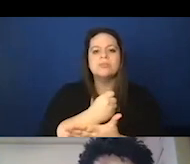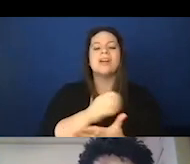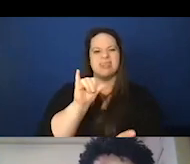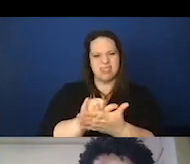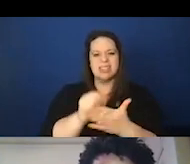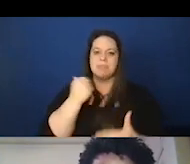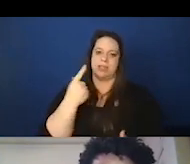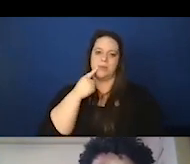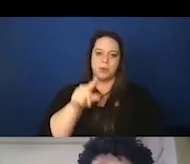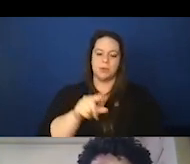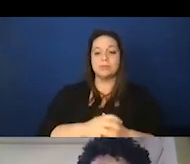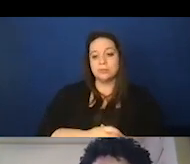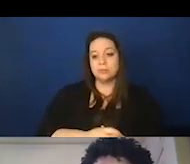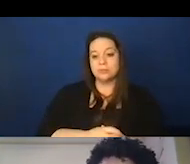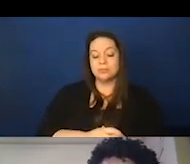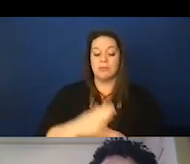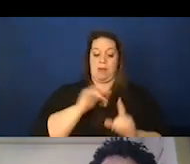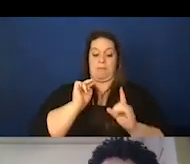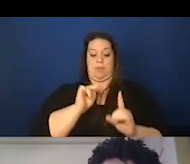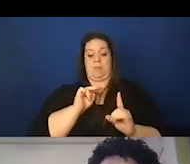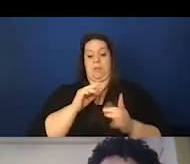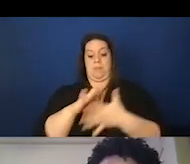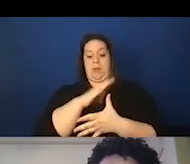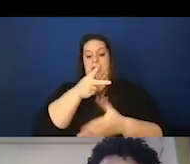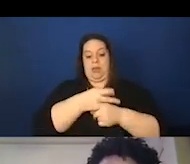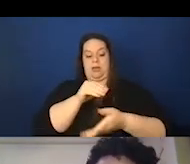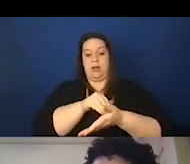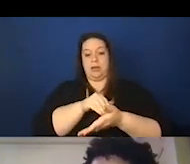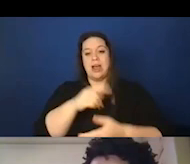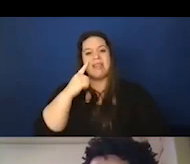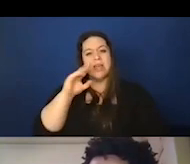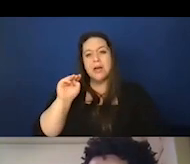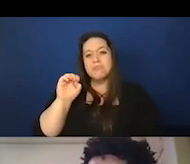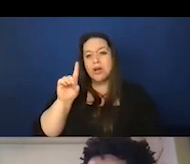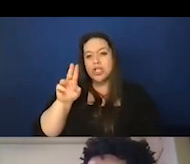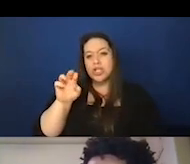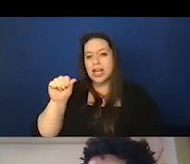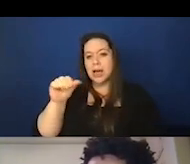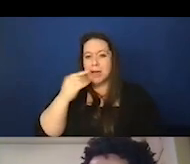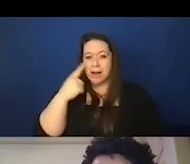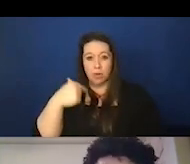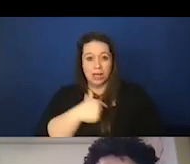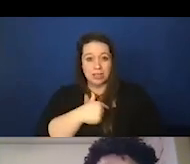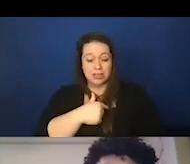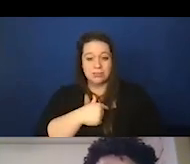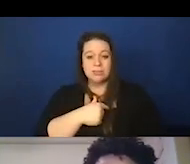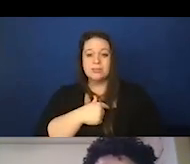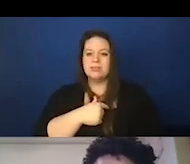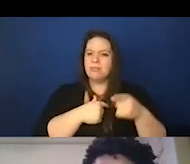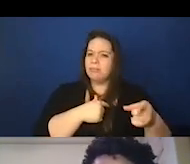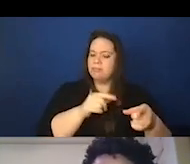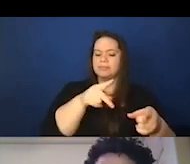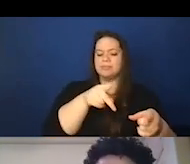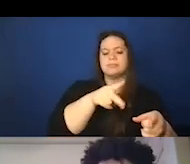from the sense of a primary care out in the field, the Moderna is better for us because of it doesn't require the high